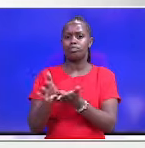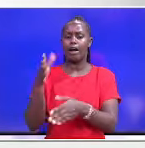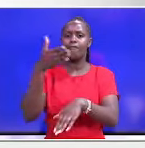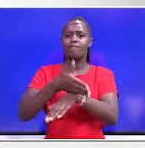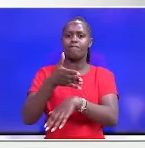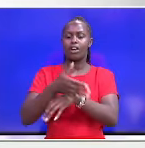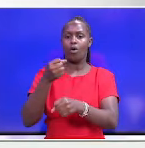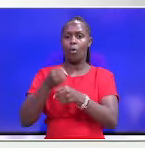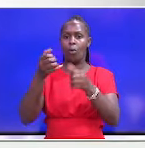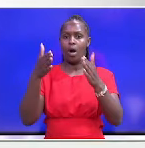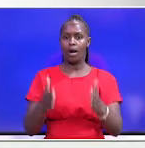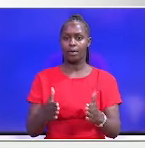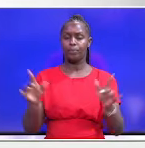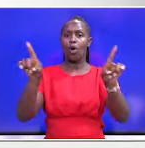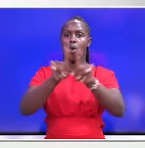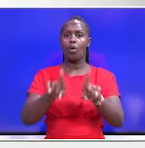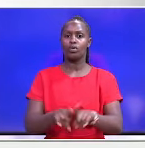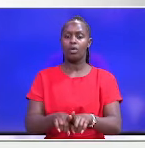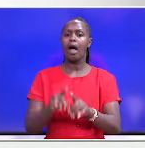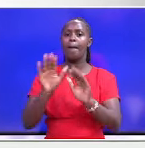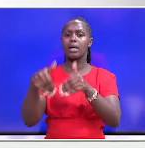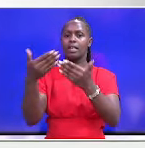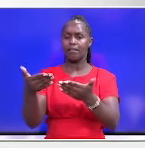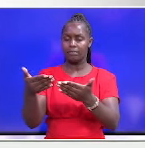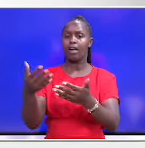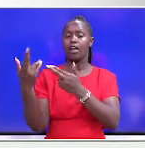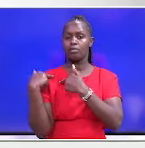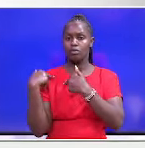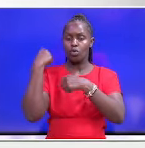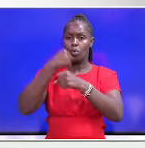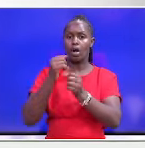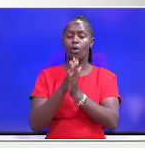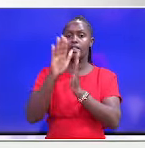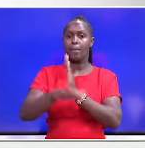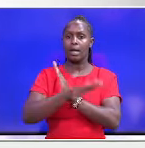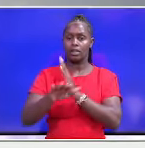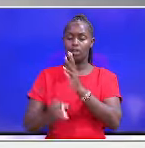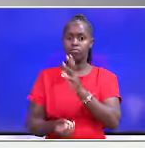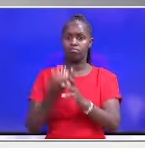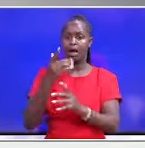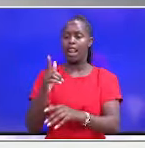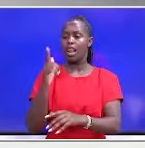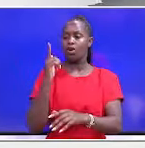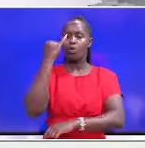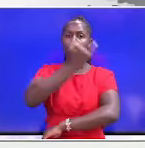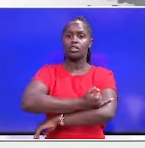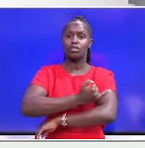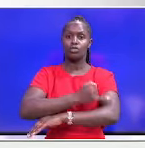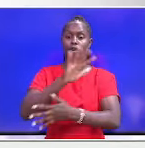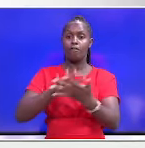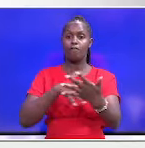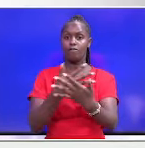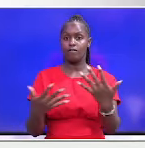fraud. The cabinet has also been tasked to work with Parliament and introduce legal and institutional framework and continued vetting of